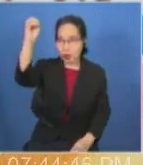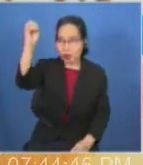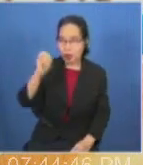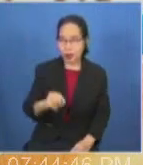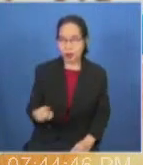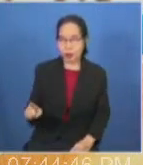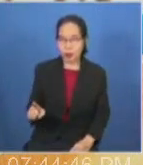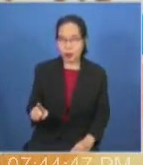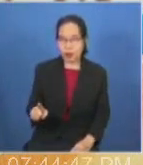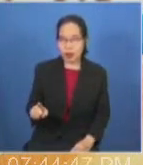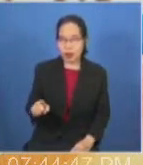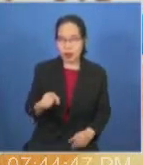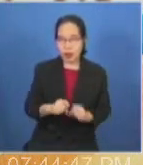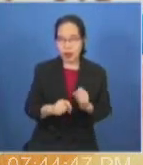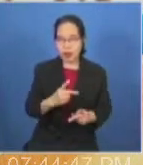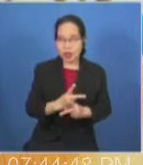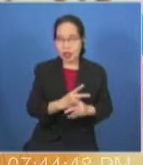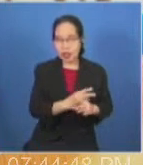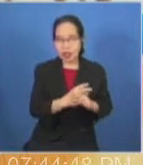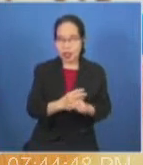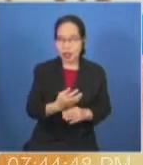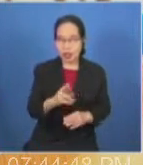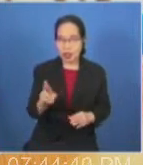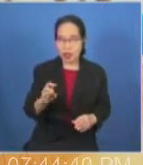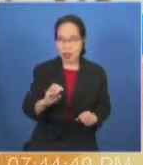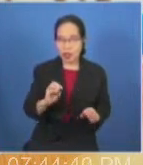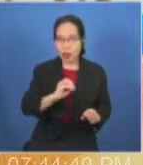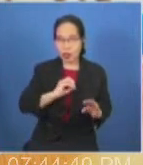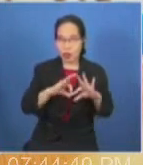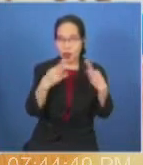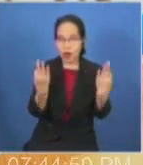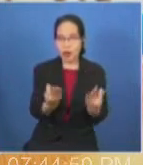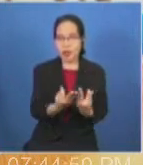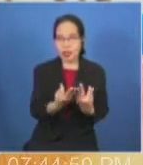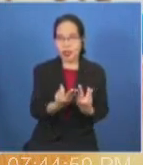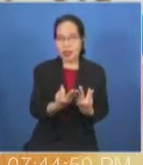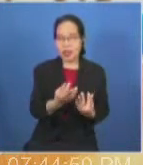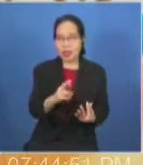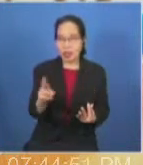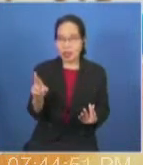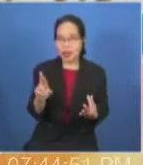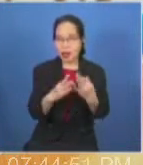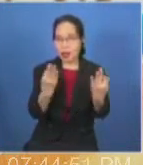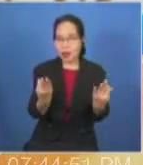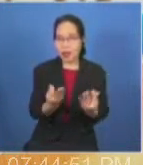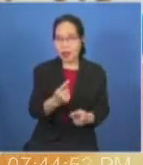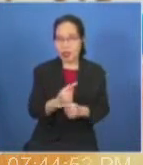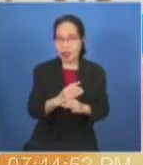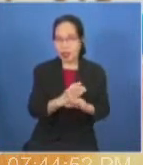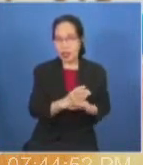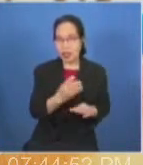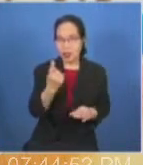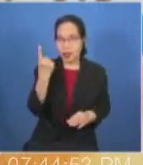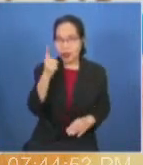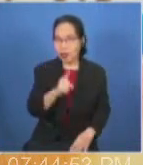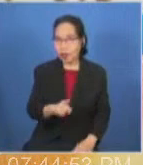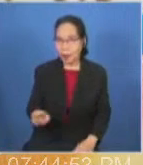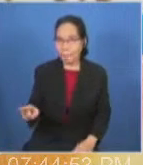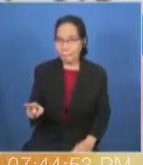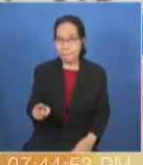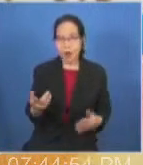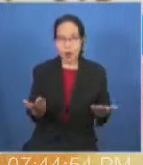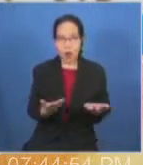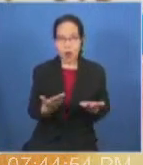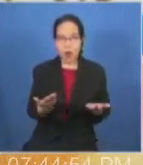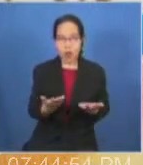if in the opinion of our countrymen, in taking care of their households and families,